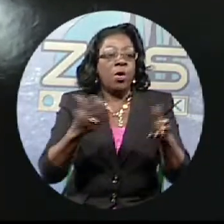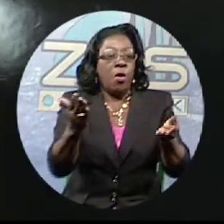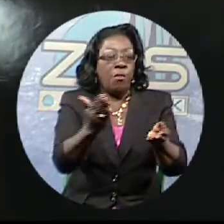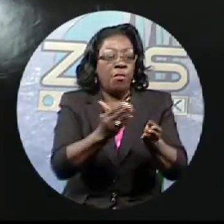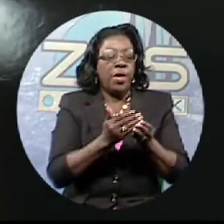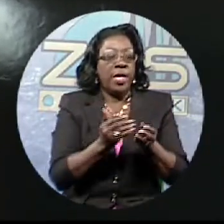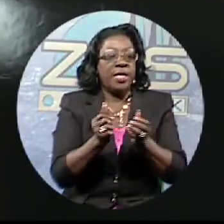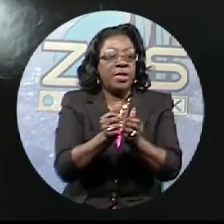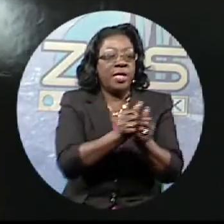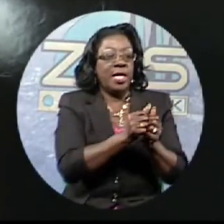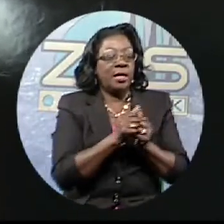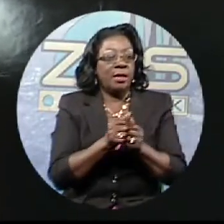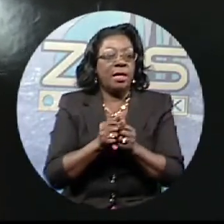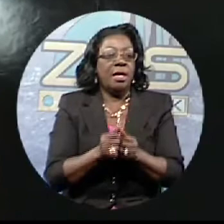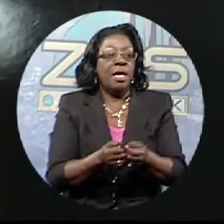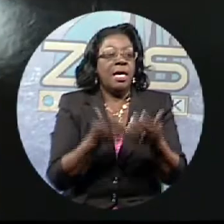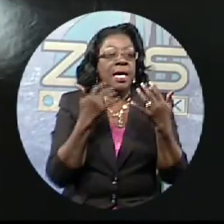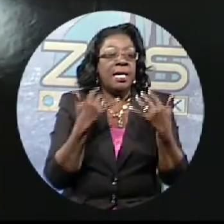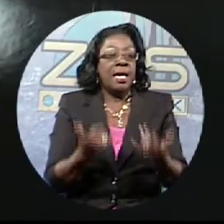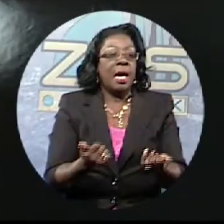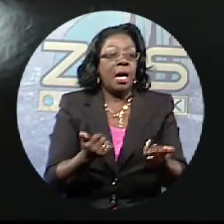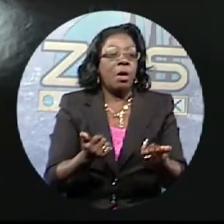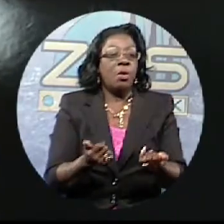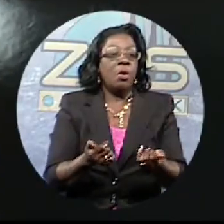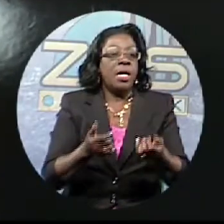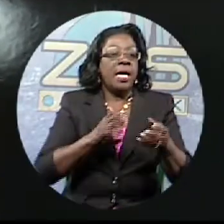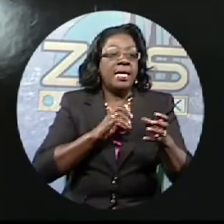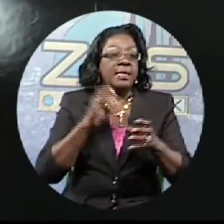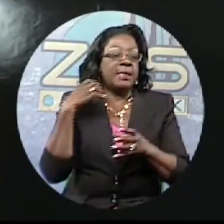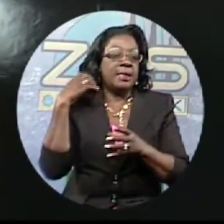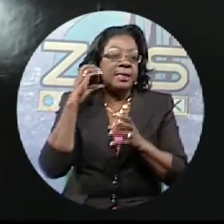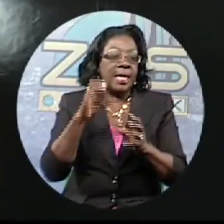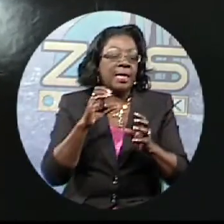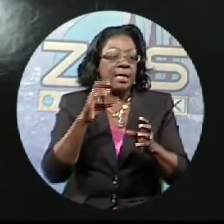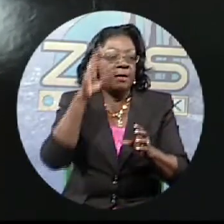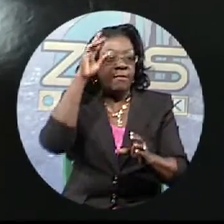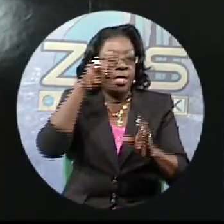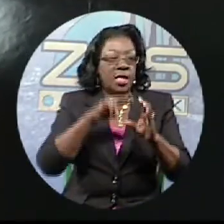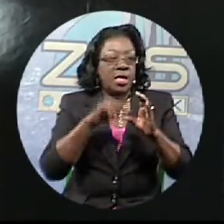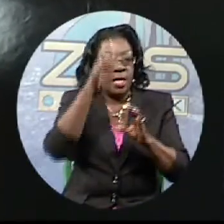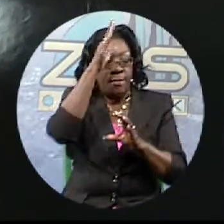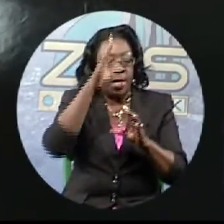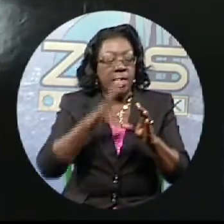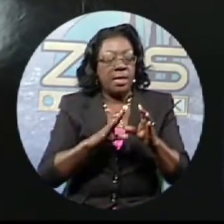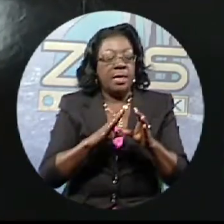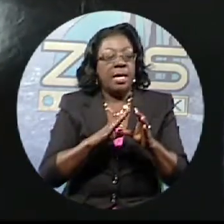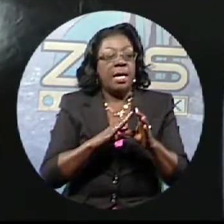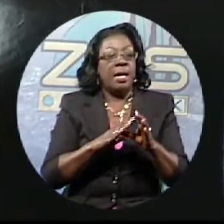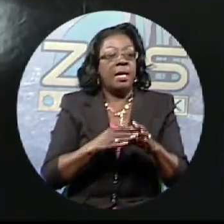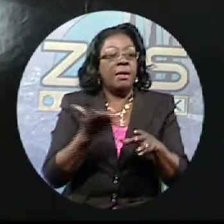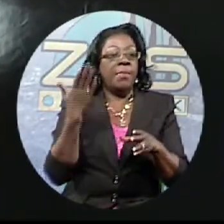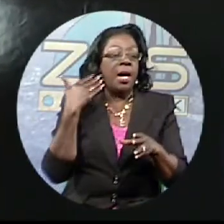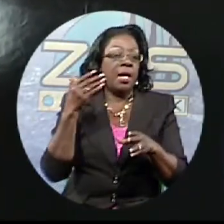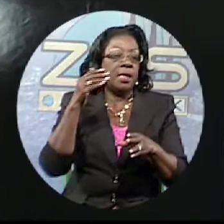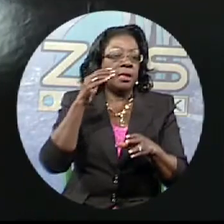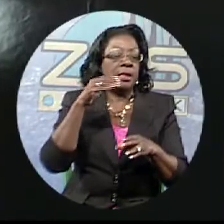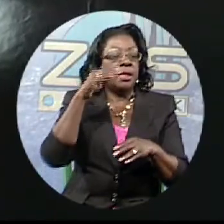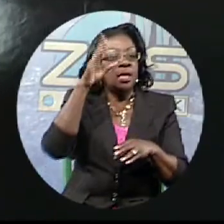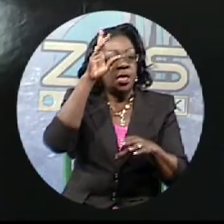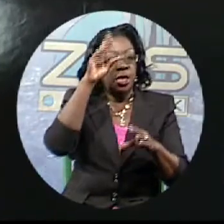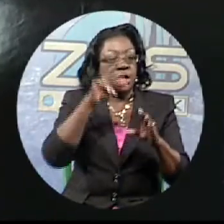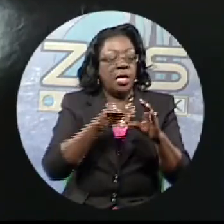our present executive chairman and a former executive chairman, and another way of bringing together a former general